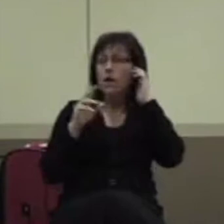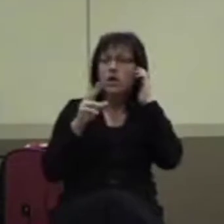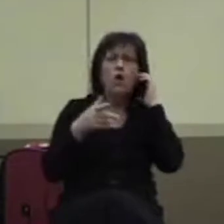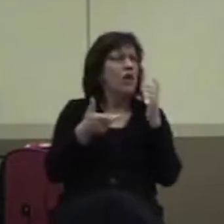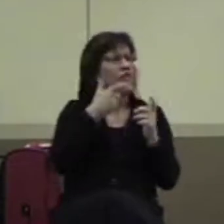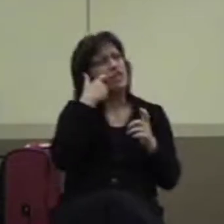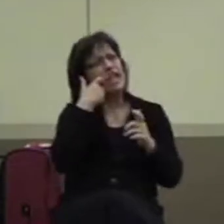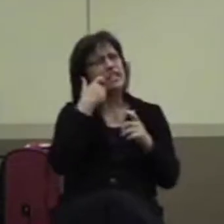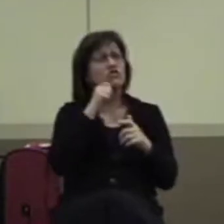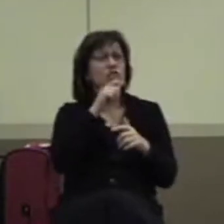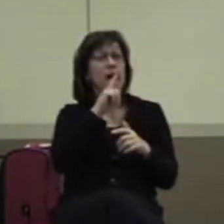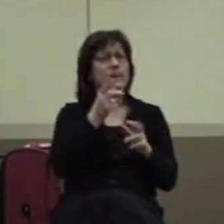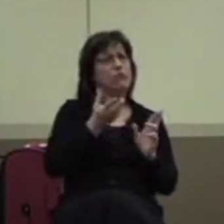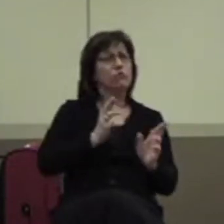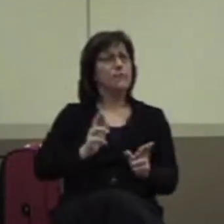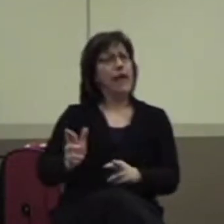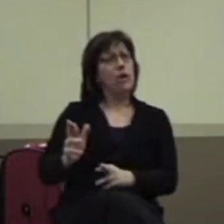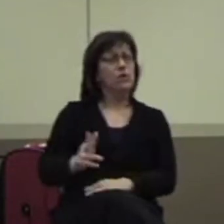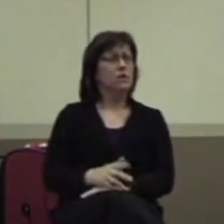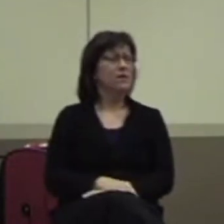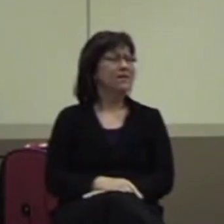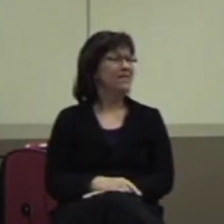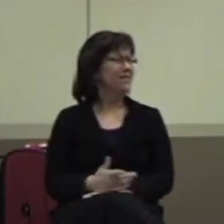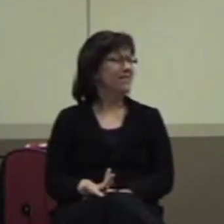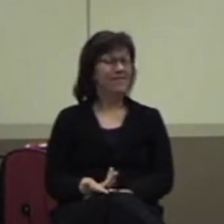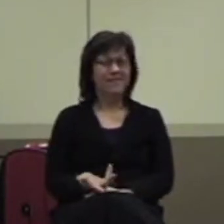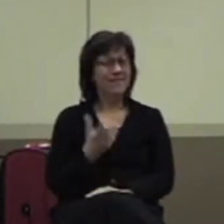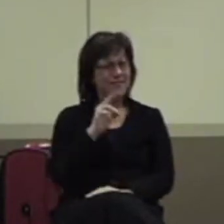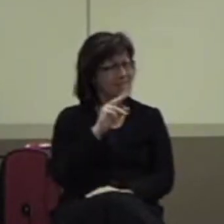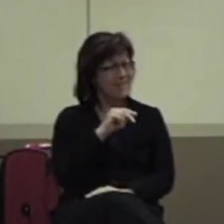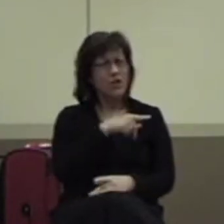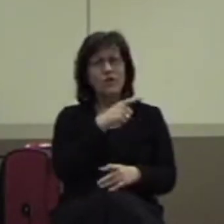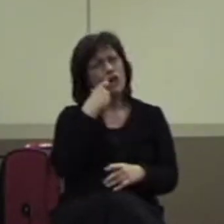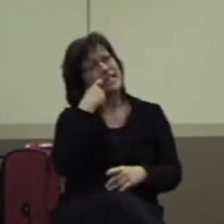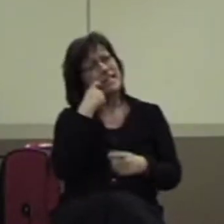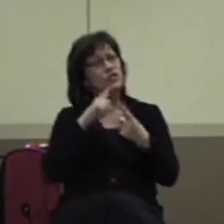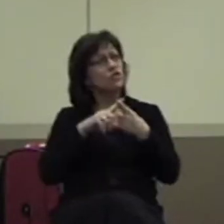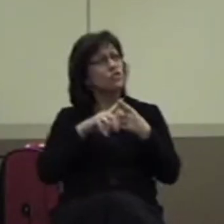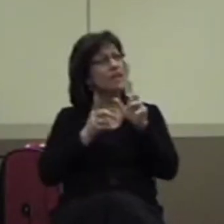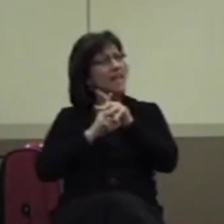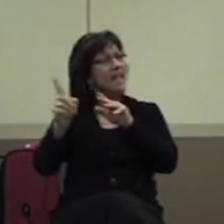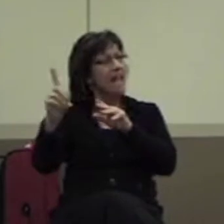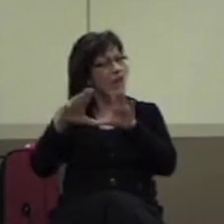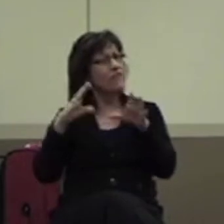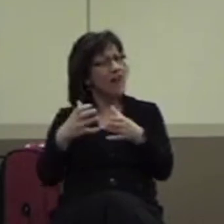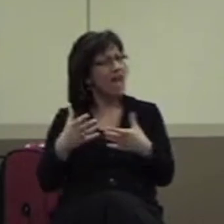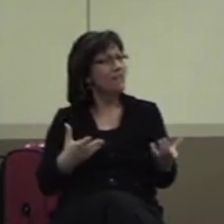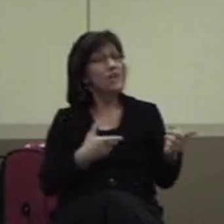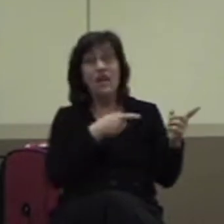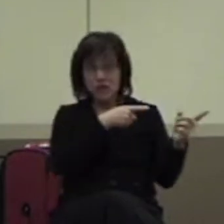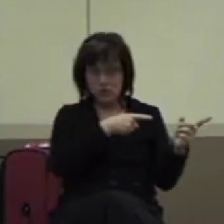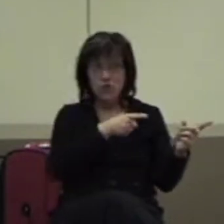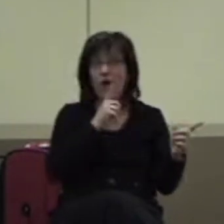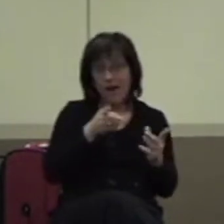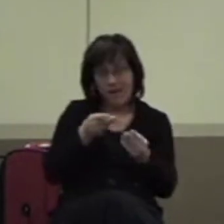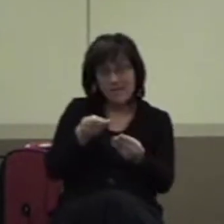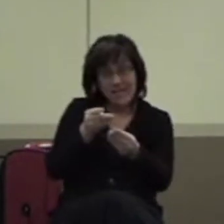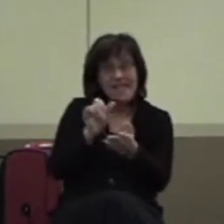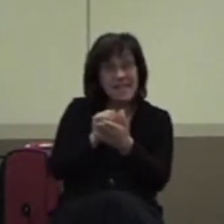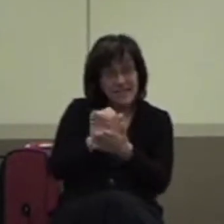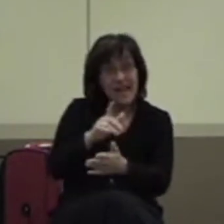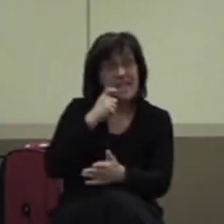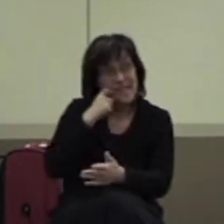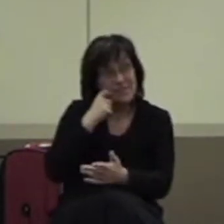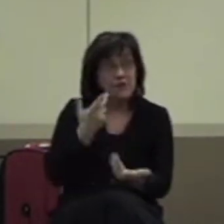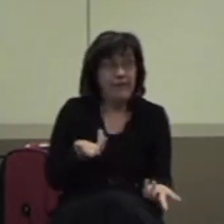"No, their addiction to not being prepared." I said, "No, they're addicted to getting out of class. And you are feeding